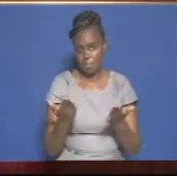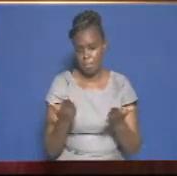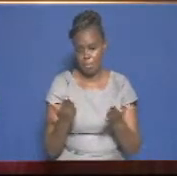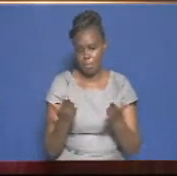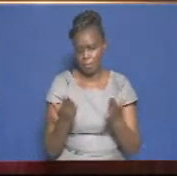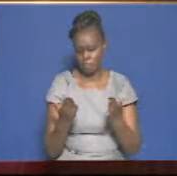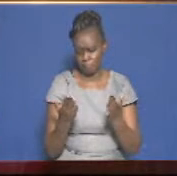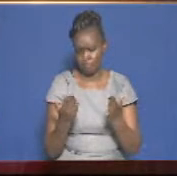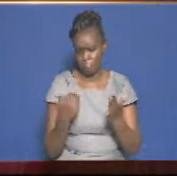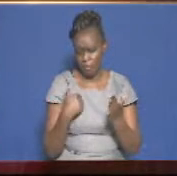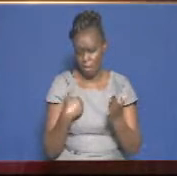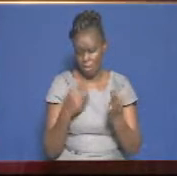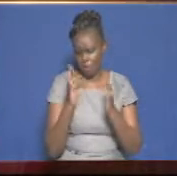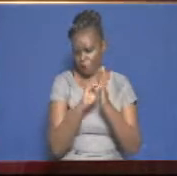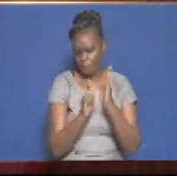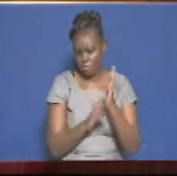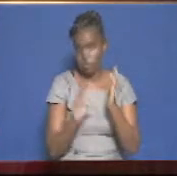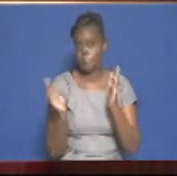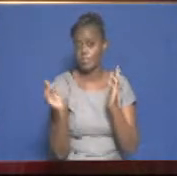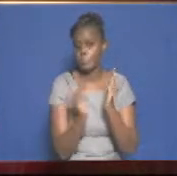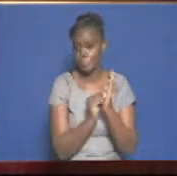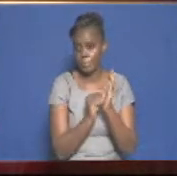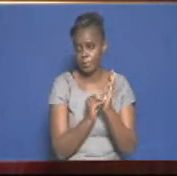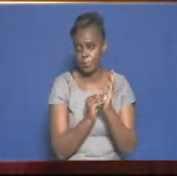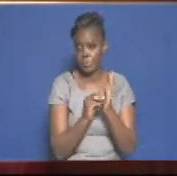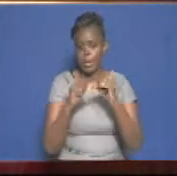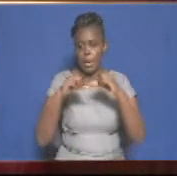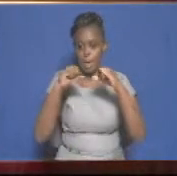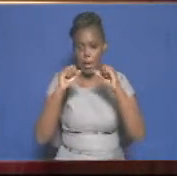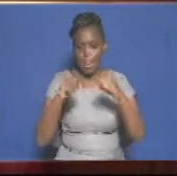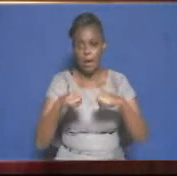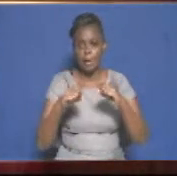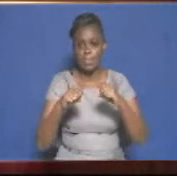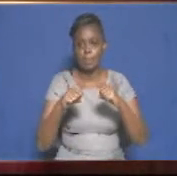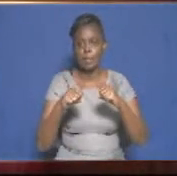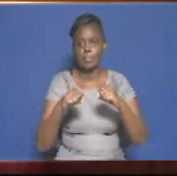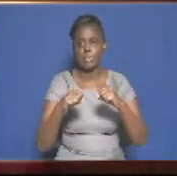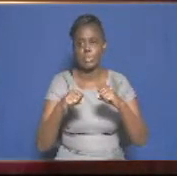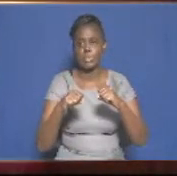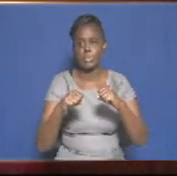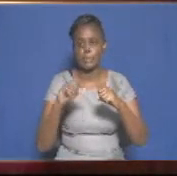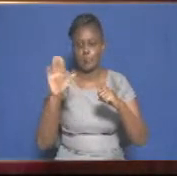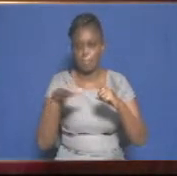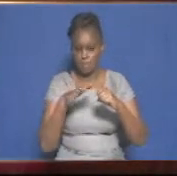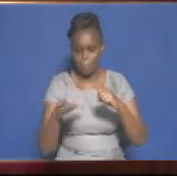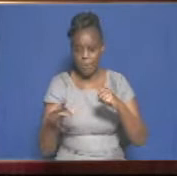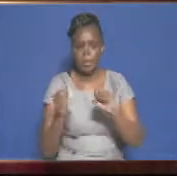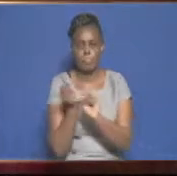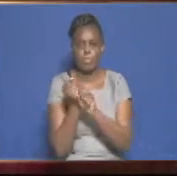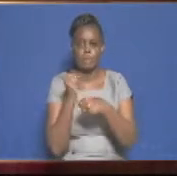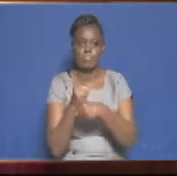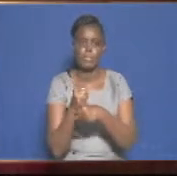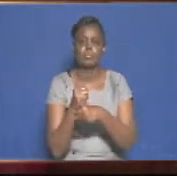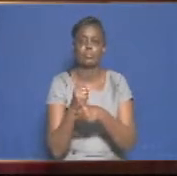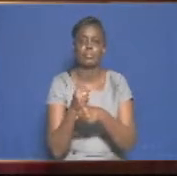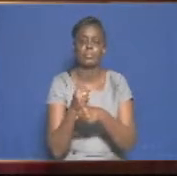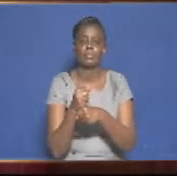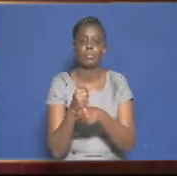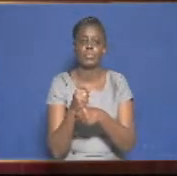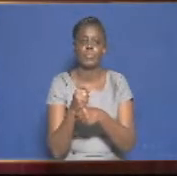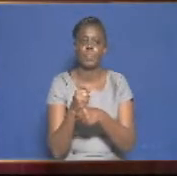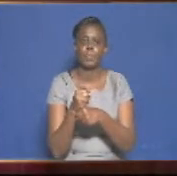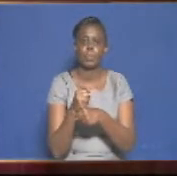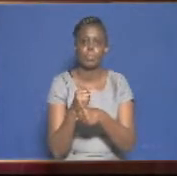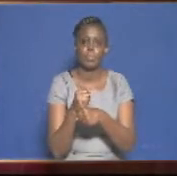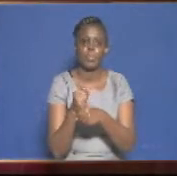guidance, because there are resolutions, Mr. Speaker, of this parliament that are made, Mr.